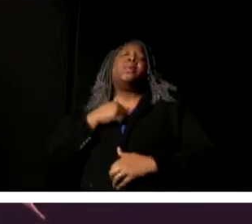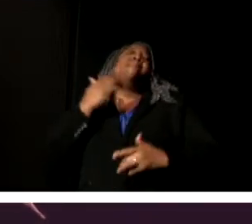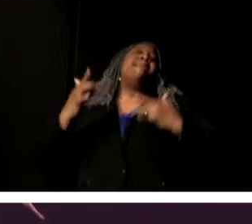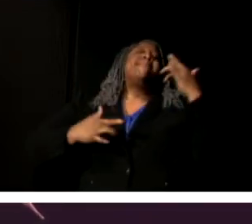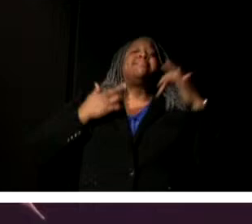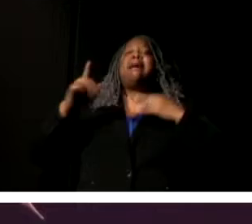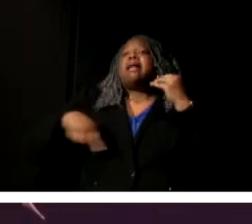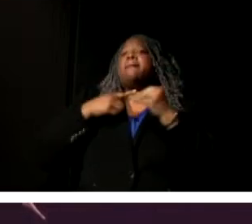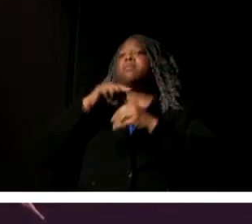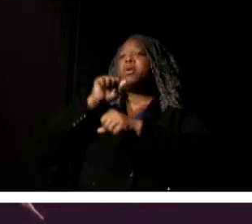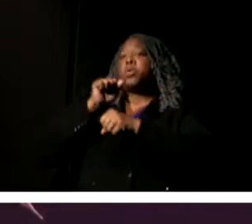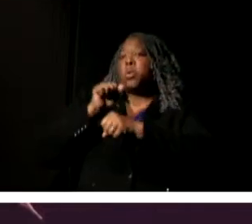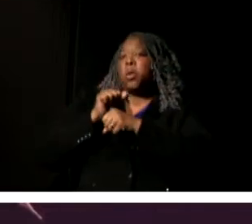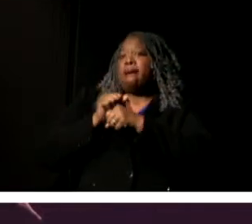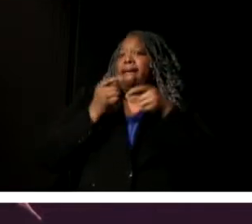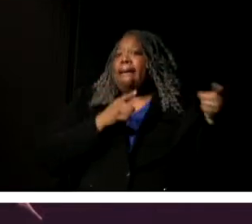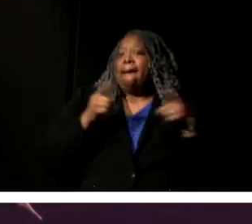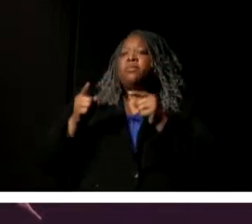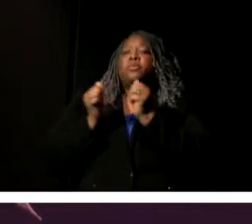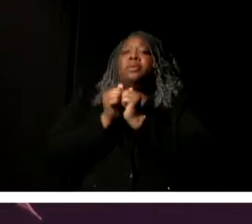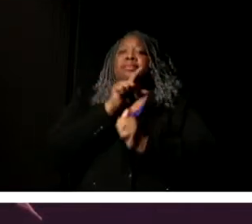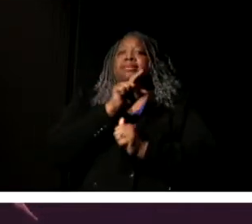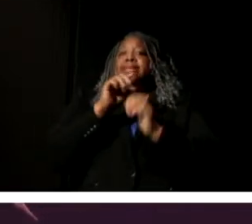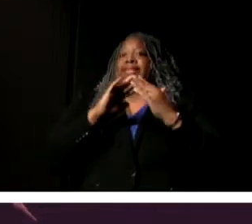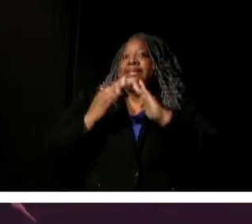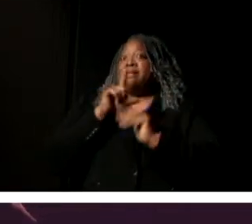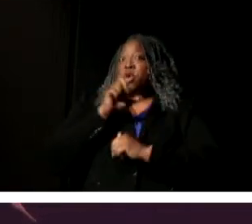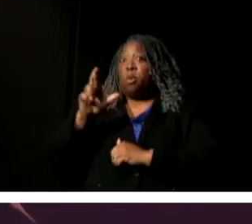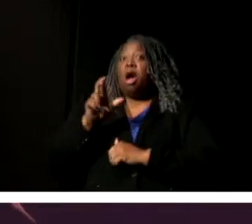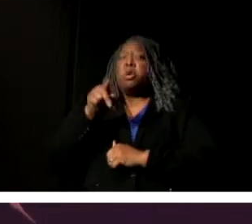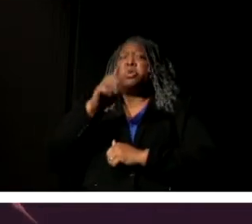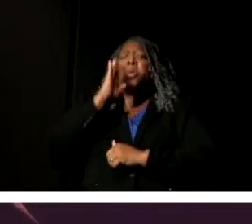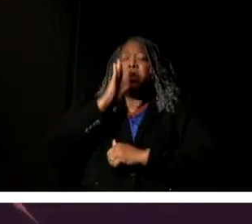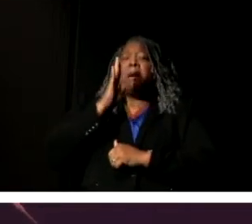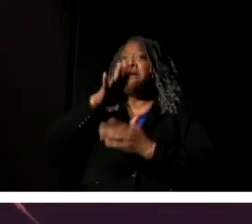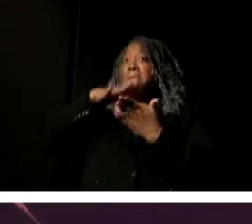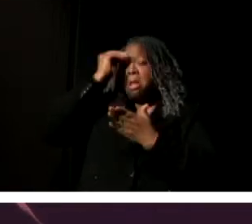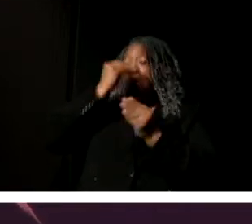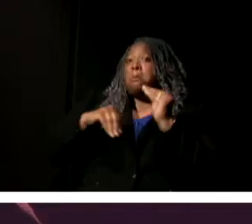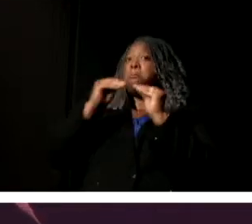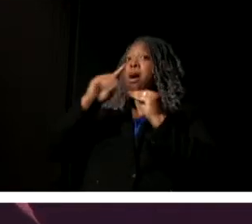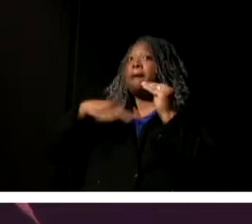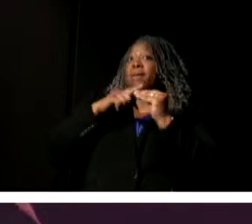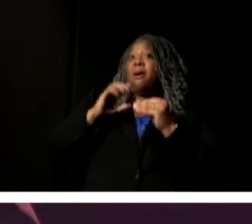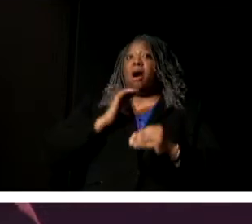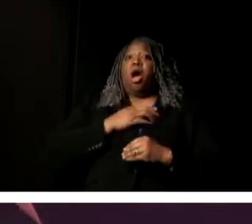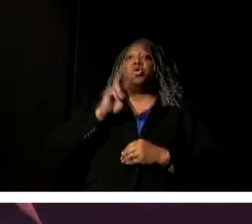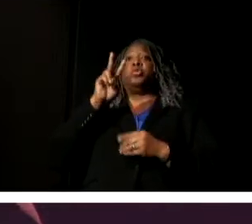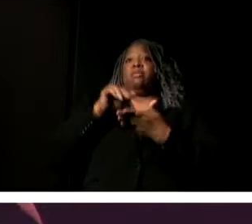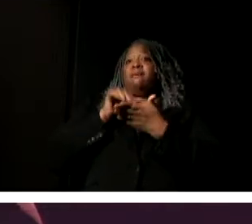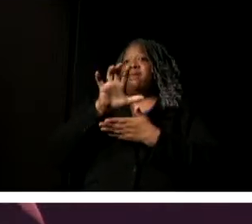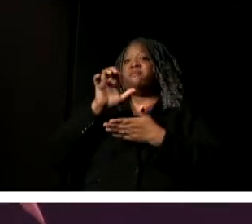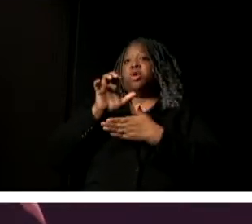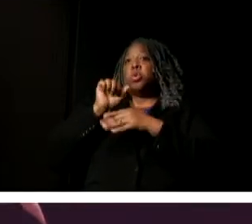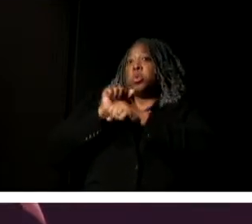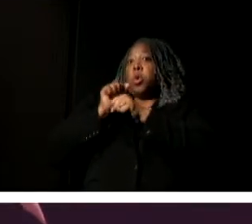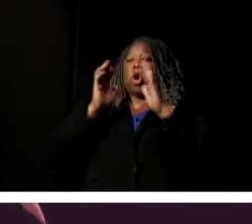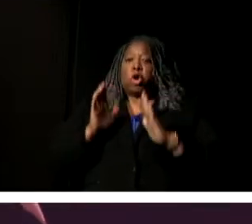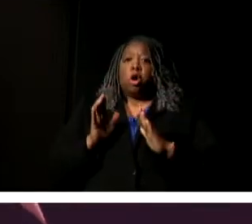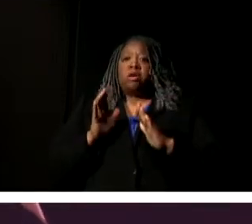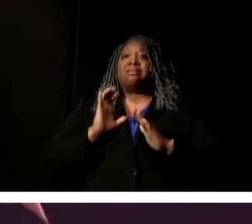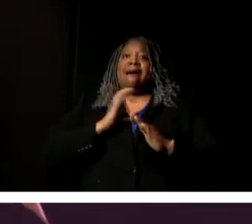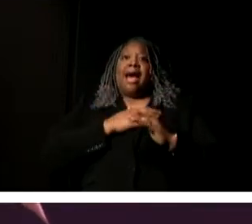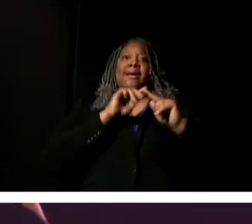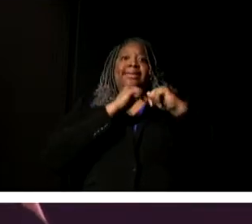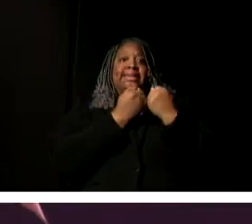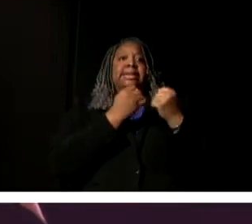about the work that's done at the City of Little Rock. As you'll hear more about, our 2,500 employees that are our team